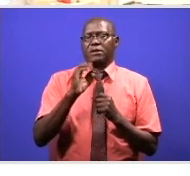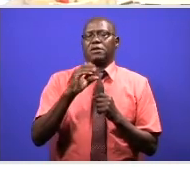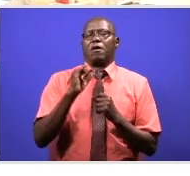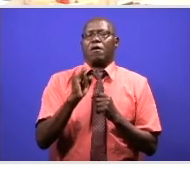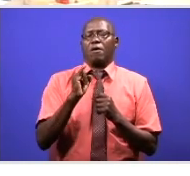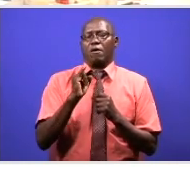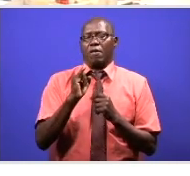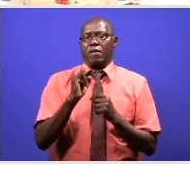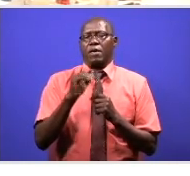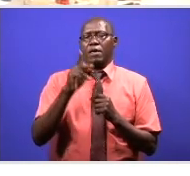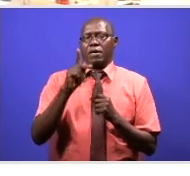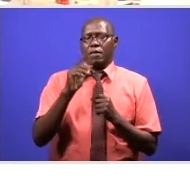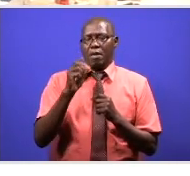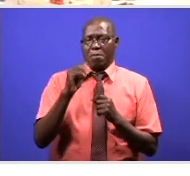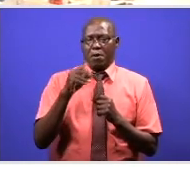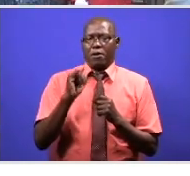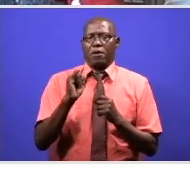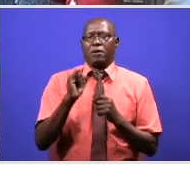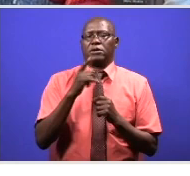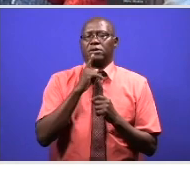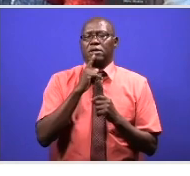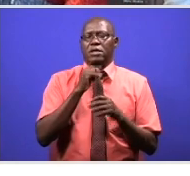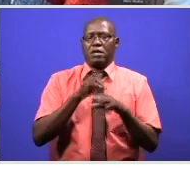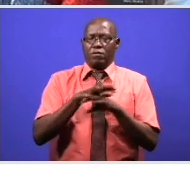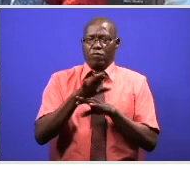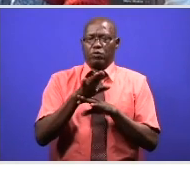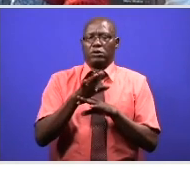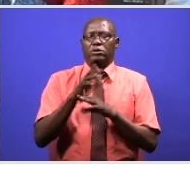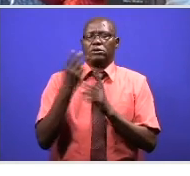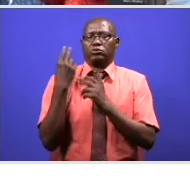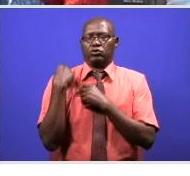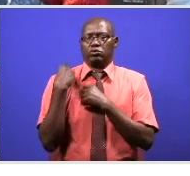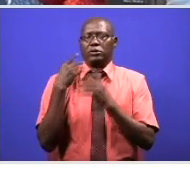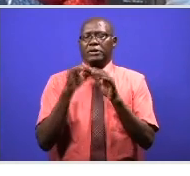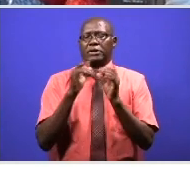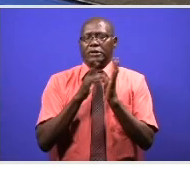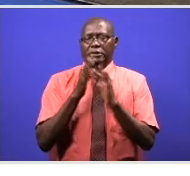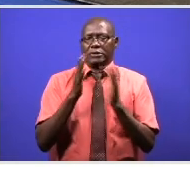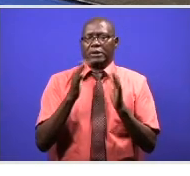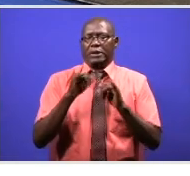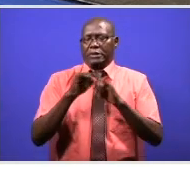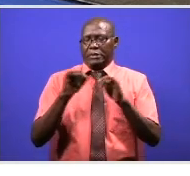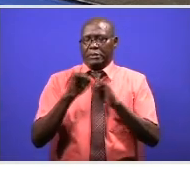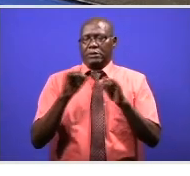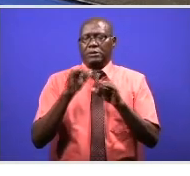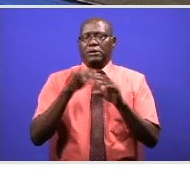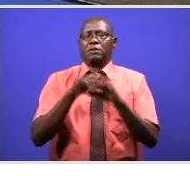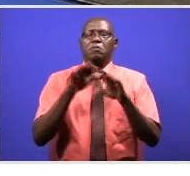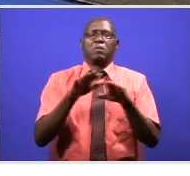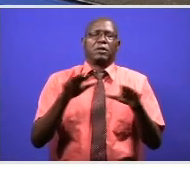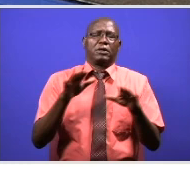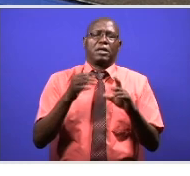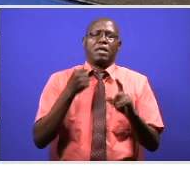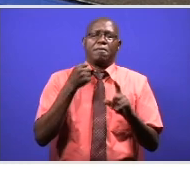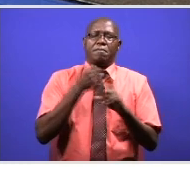various spaces of influence to take up the role of raising Christian integrity in their marketplaces and urged Christians to make an impact in